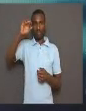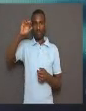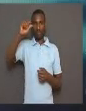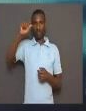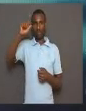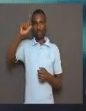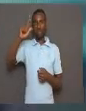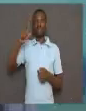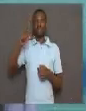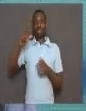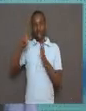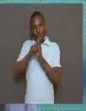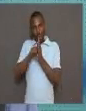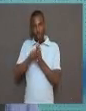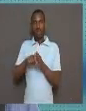hydraulic systems.